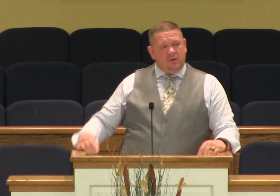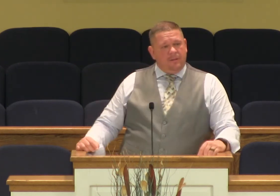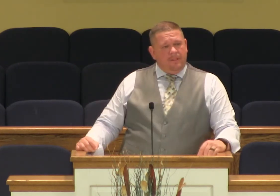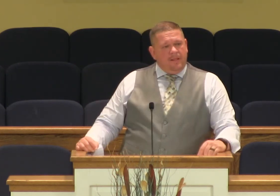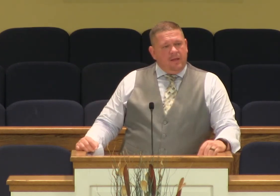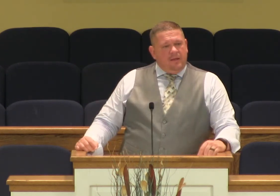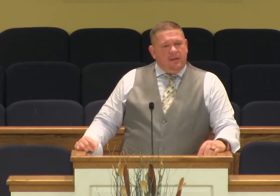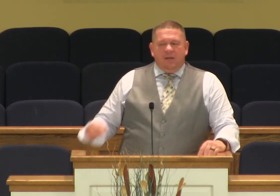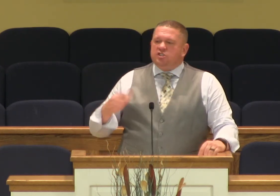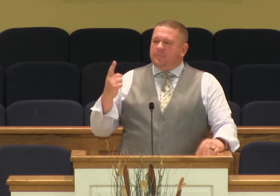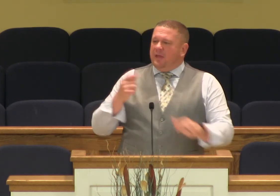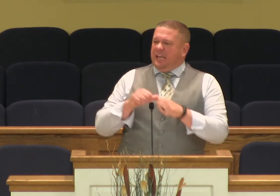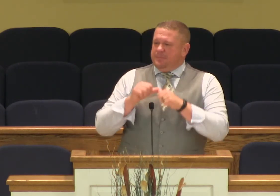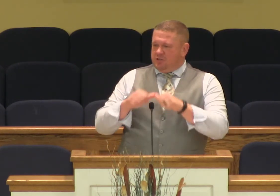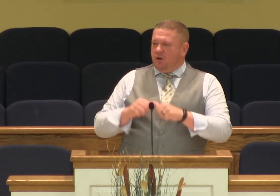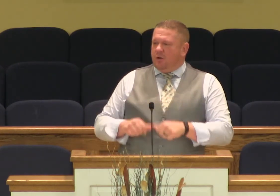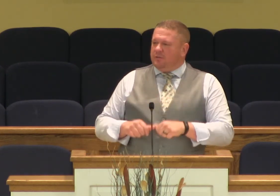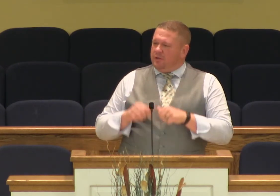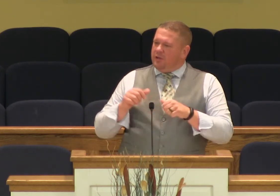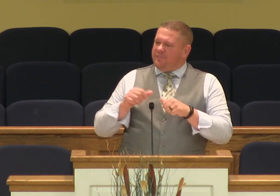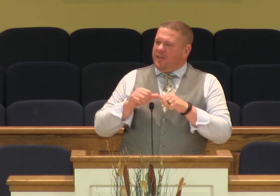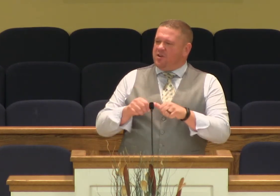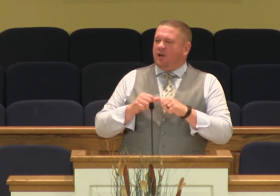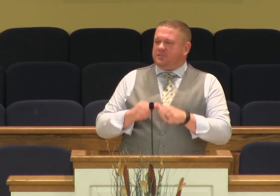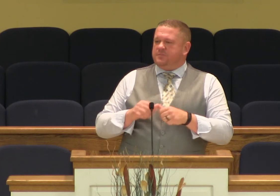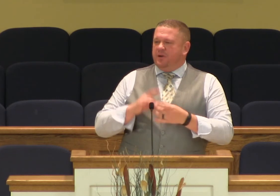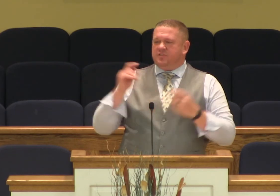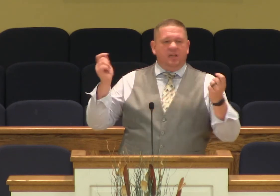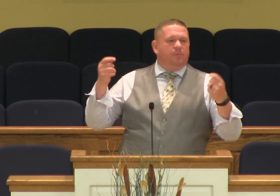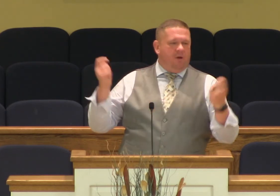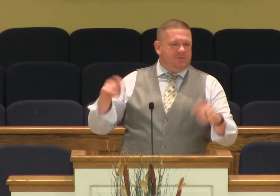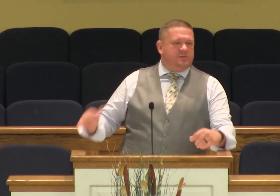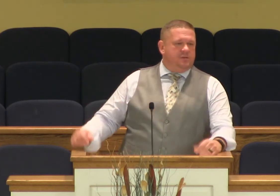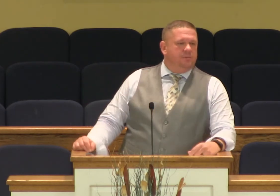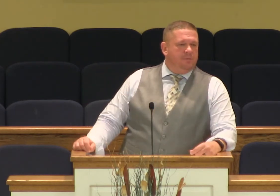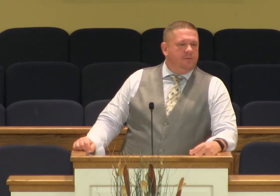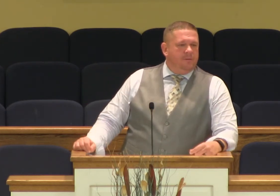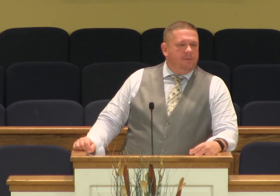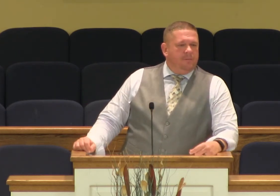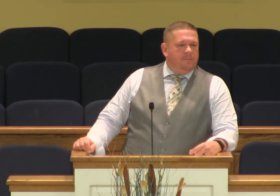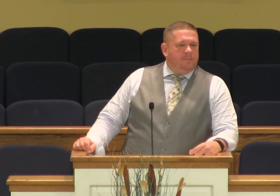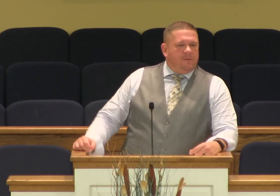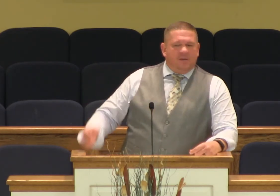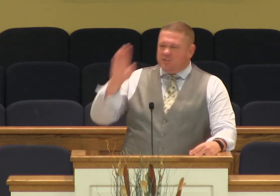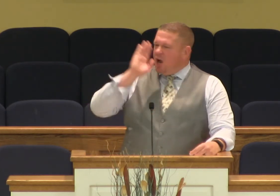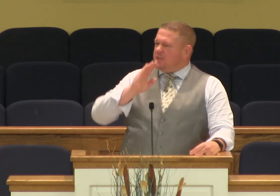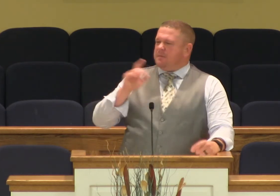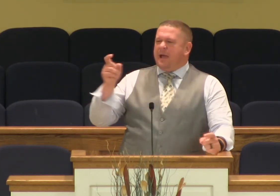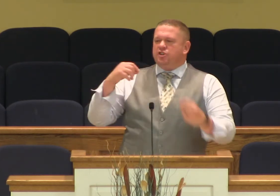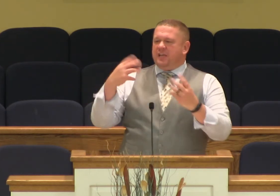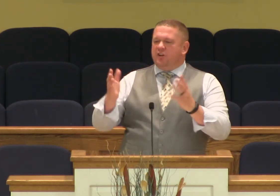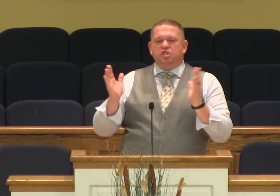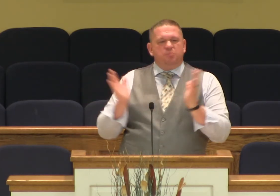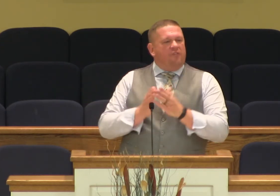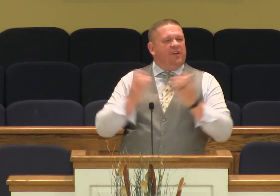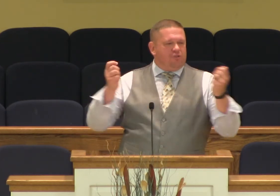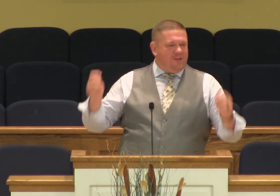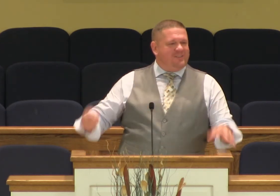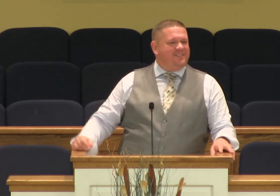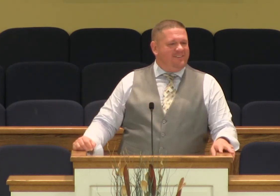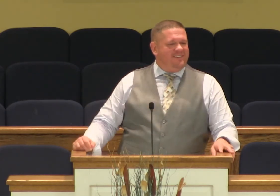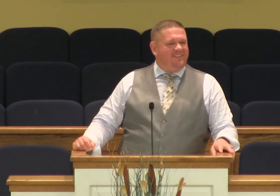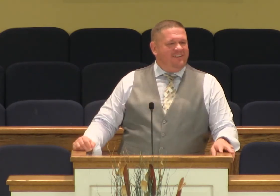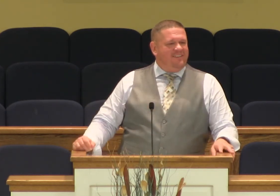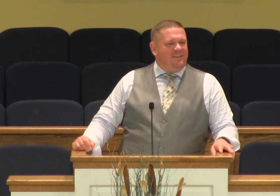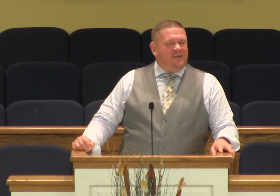into it. And here's something that keeps us going. You have to have a constant spirit of celebration too. Because God is the master giving us small